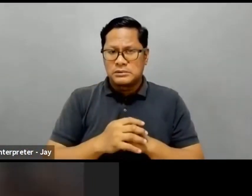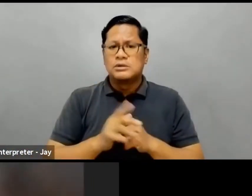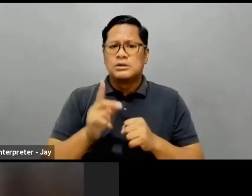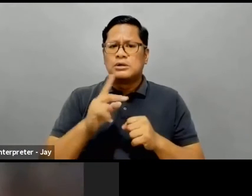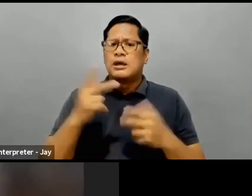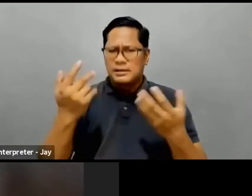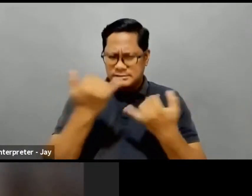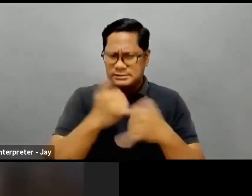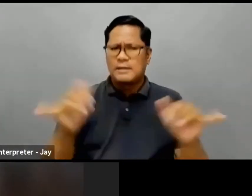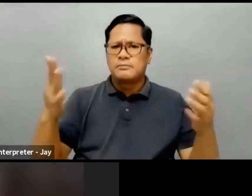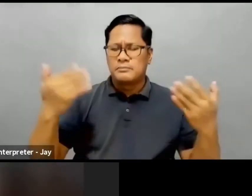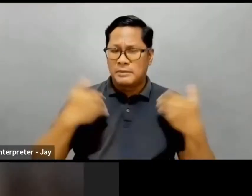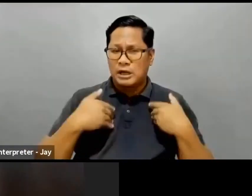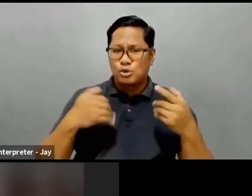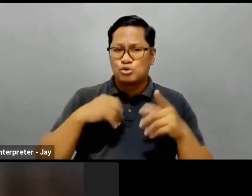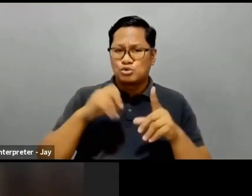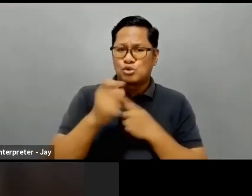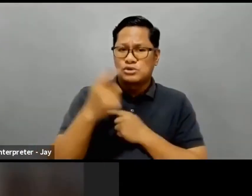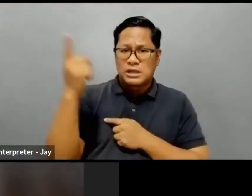system rin sila.